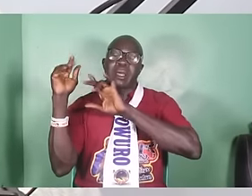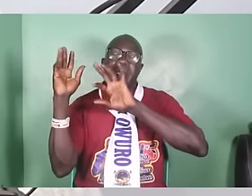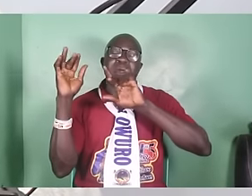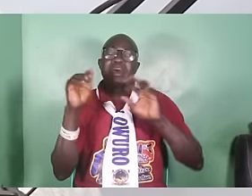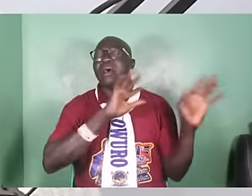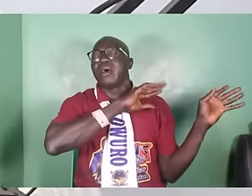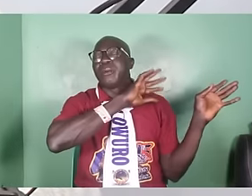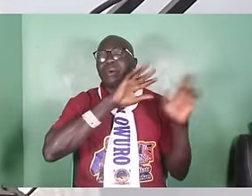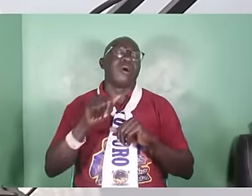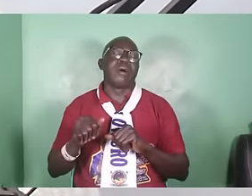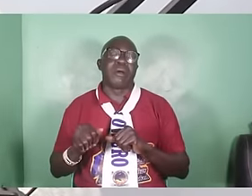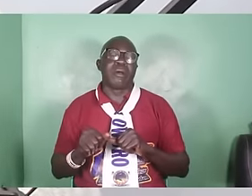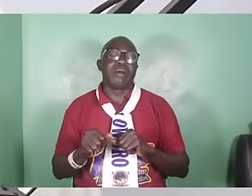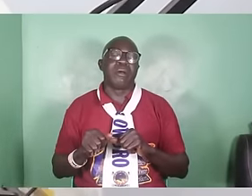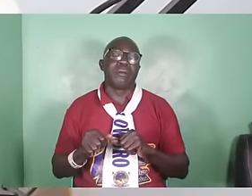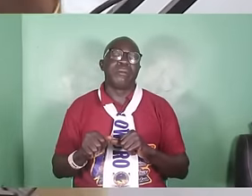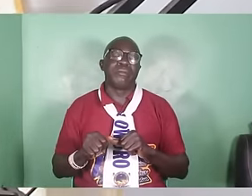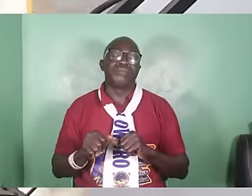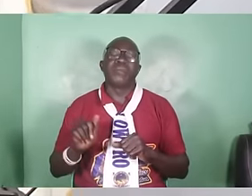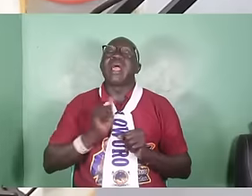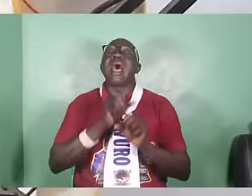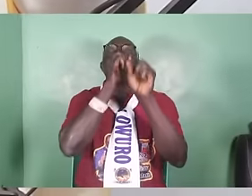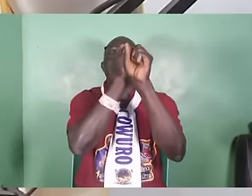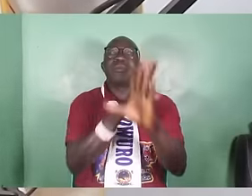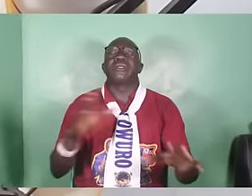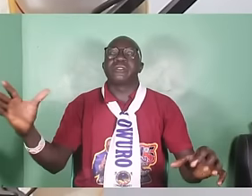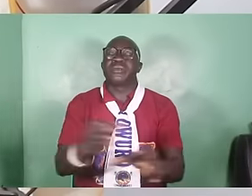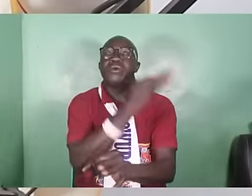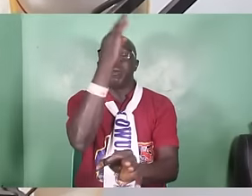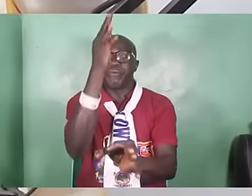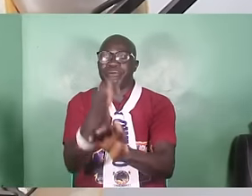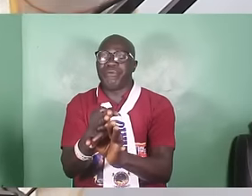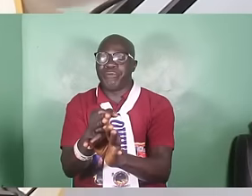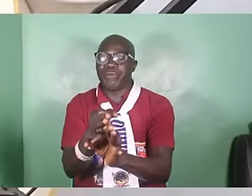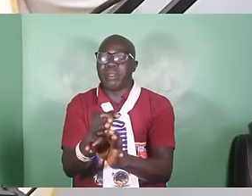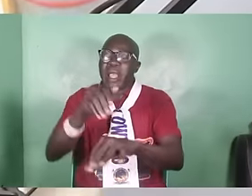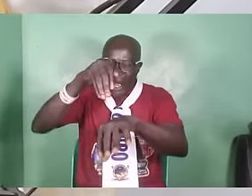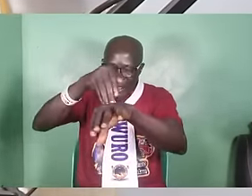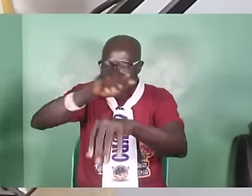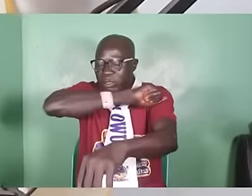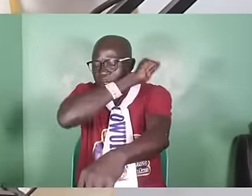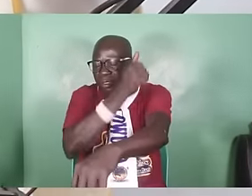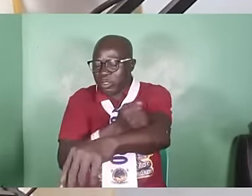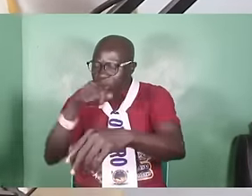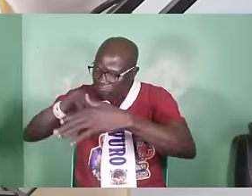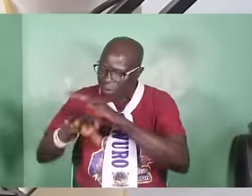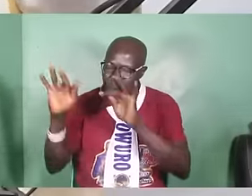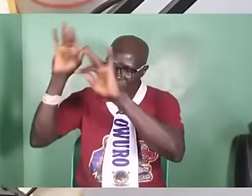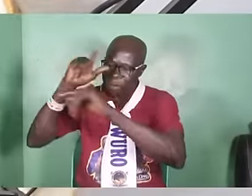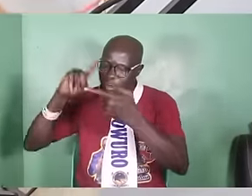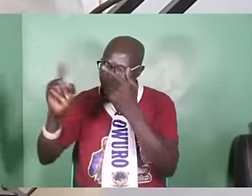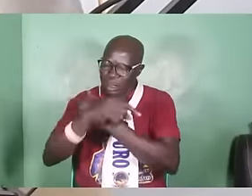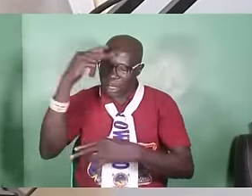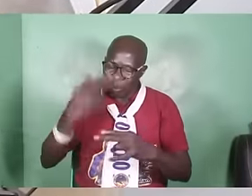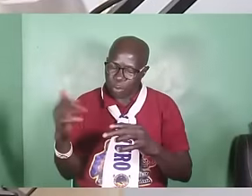ope ma bo mo bless apere babo. I bless your symbol of faith. Mo ra se ya no symbol. I send for authority of mercy to ni